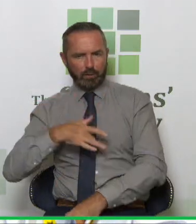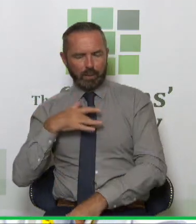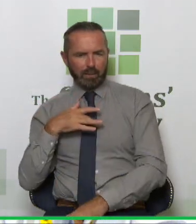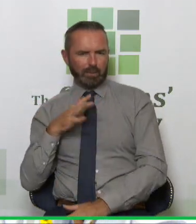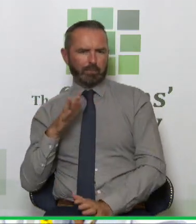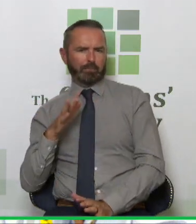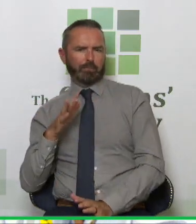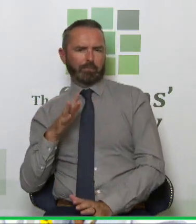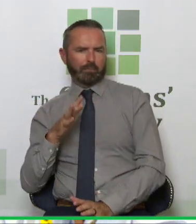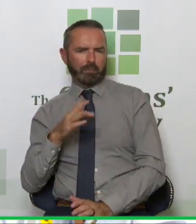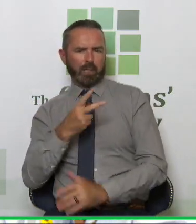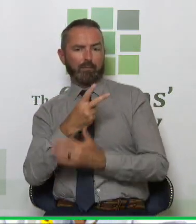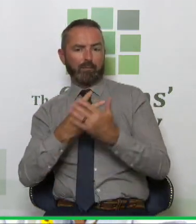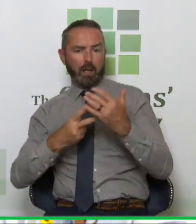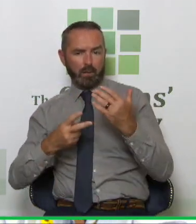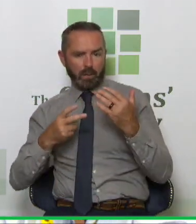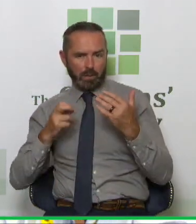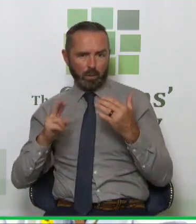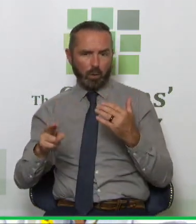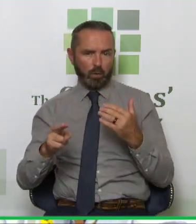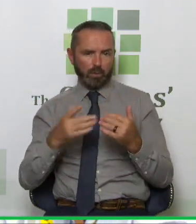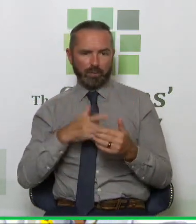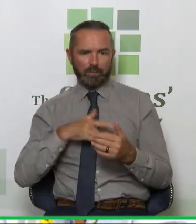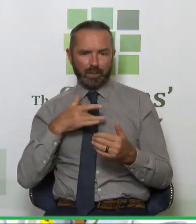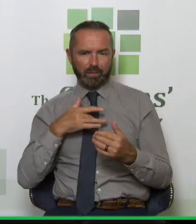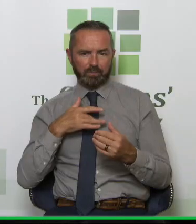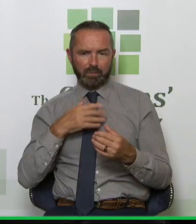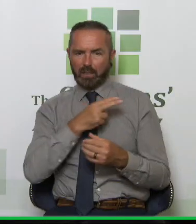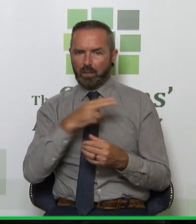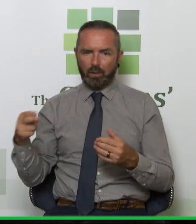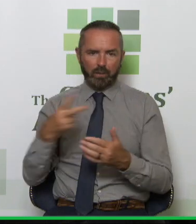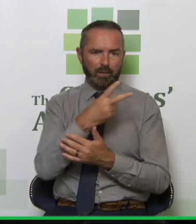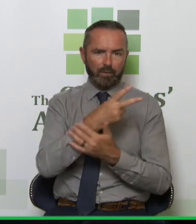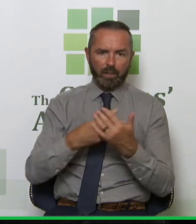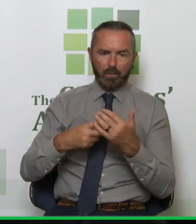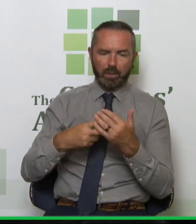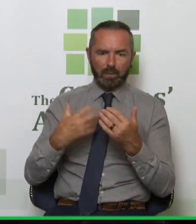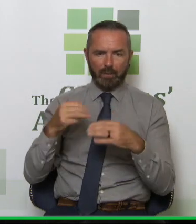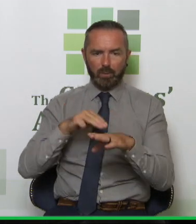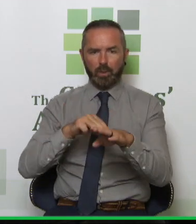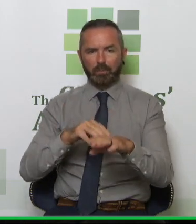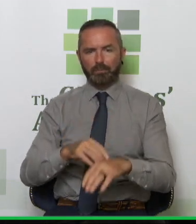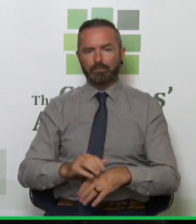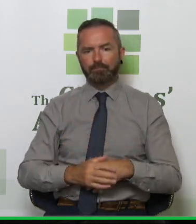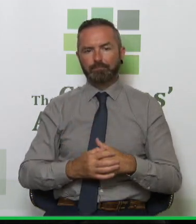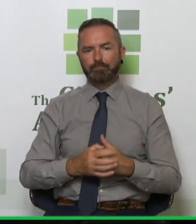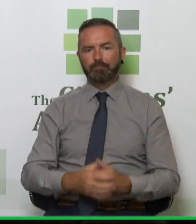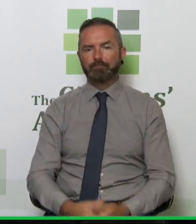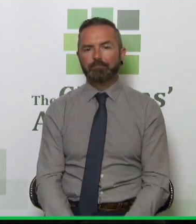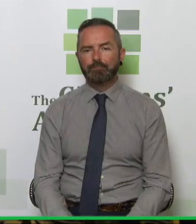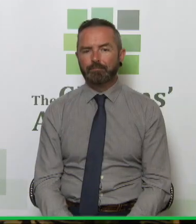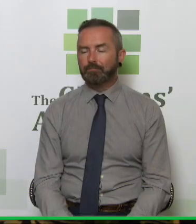found particularly valuable, or conversely that you found particularly problematic? Okay,